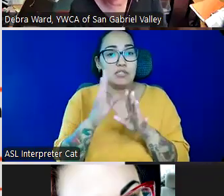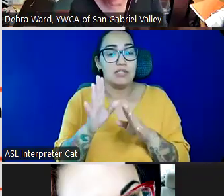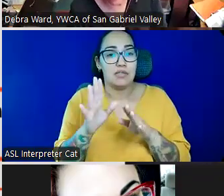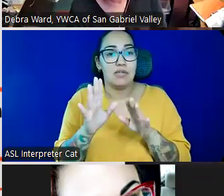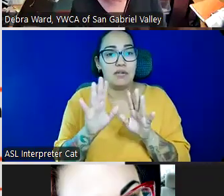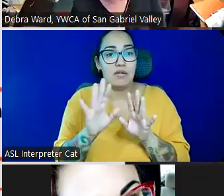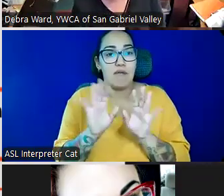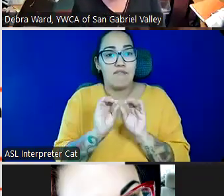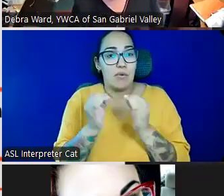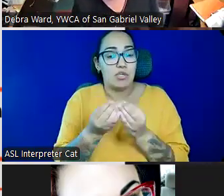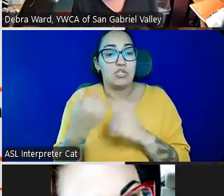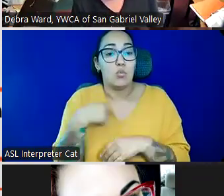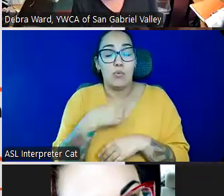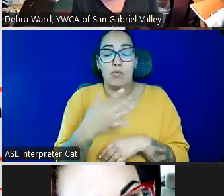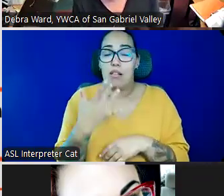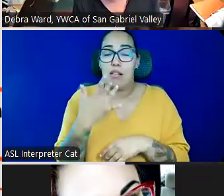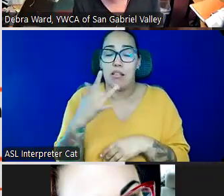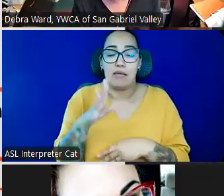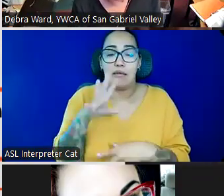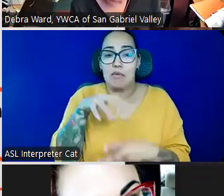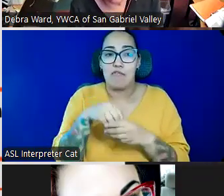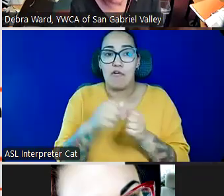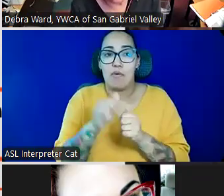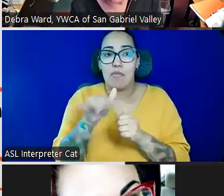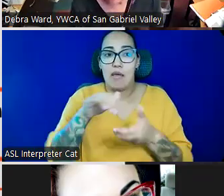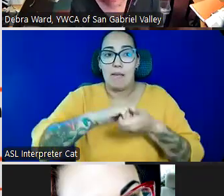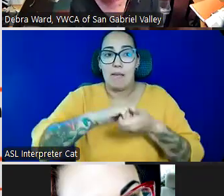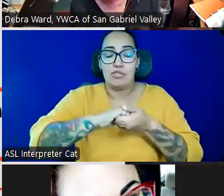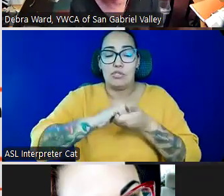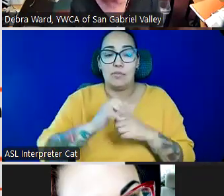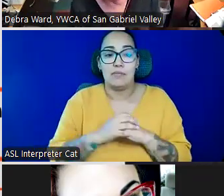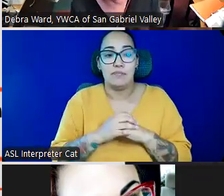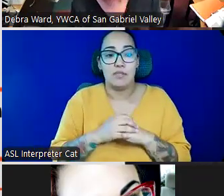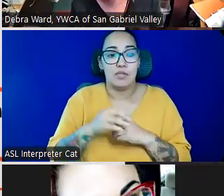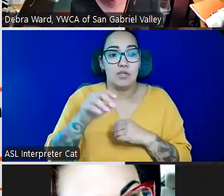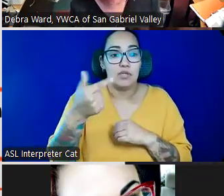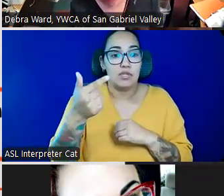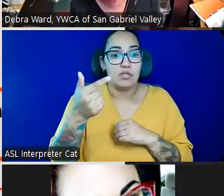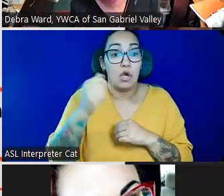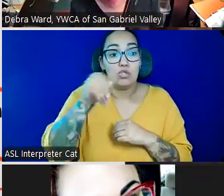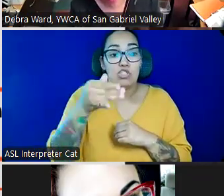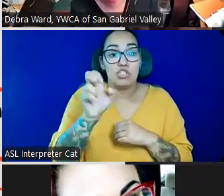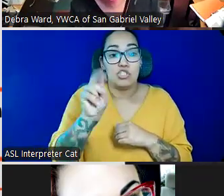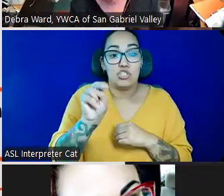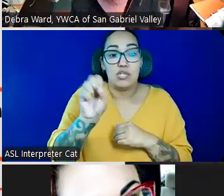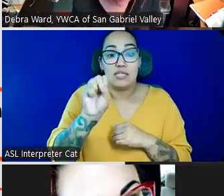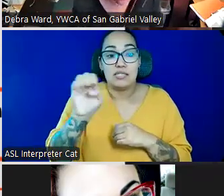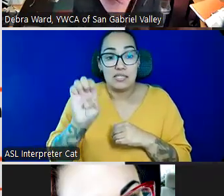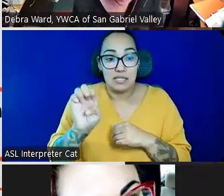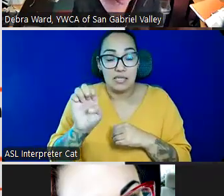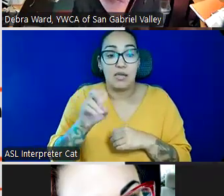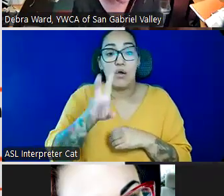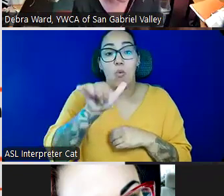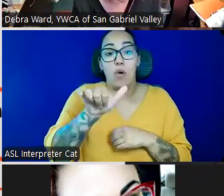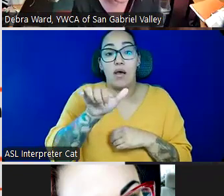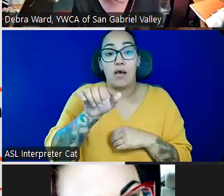were lucky to be one of those partnerships. Genesee, that's when I worked at Genesee. The YWCA